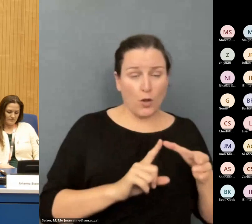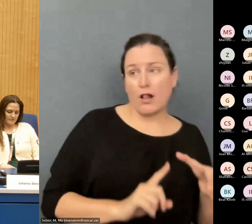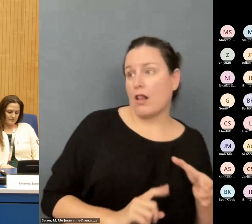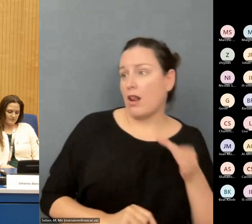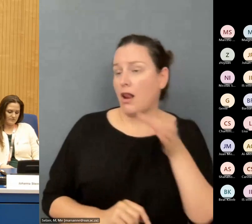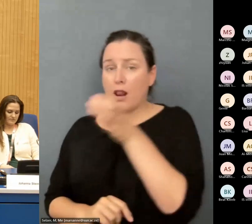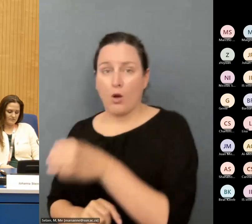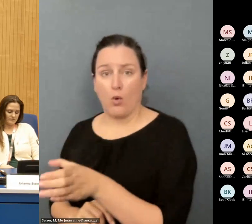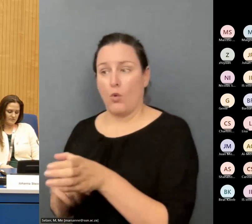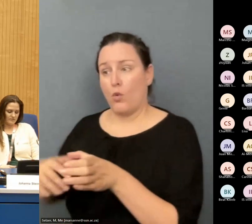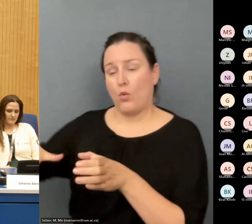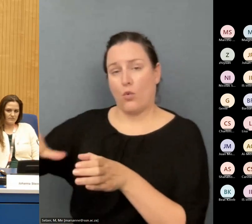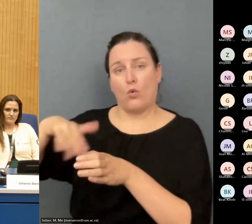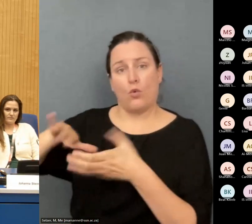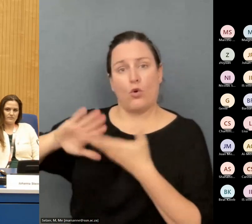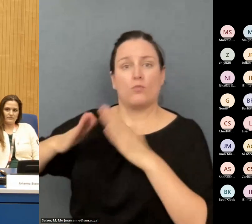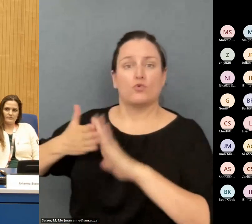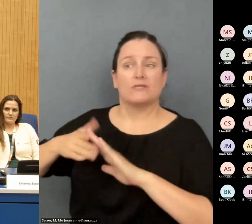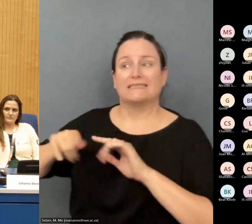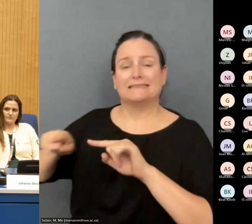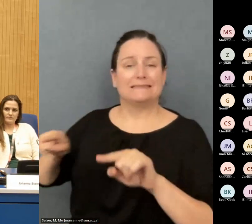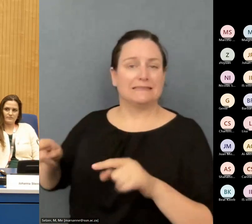or their parents to move to the city?